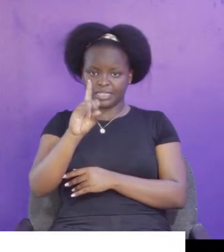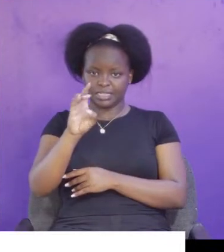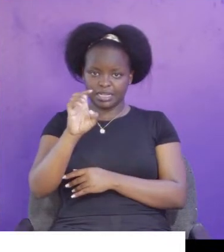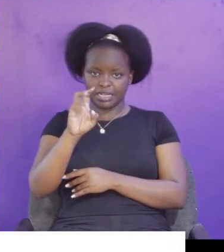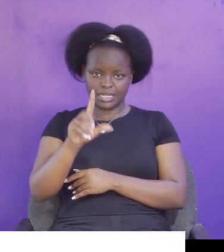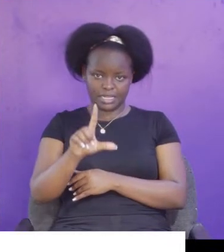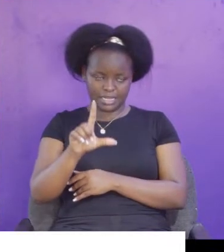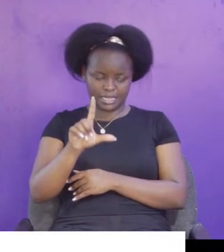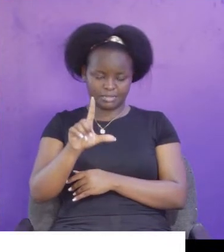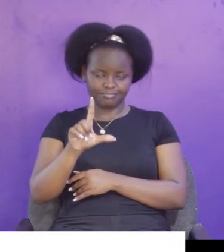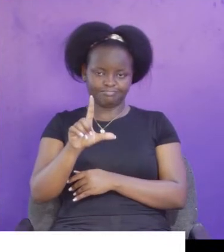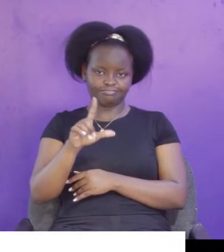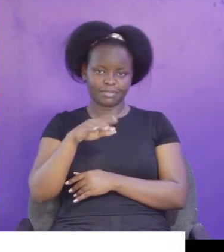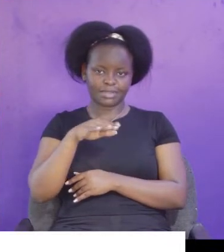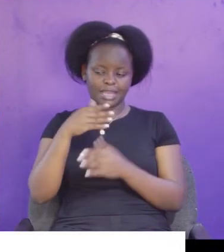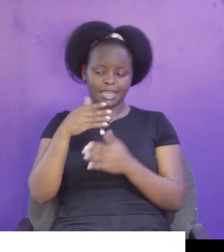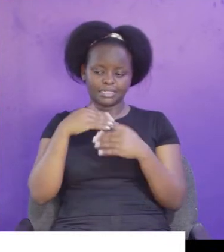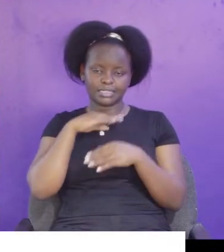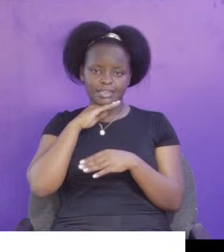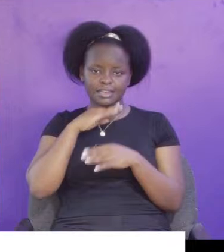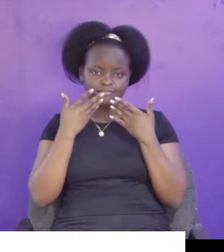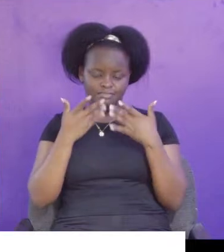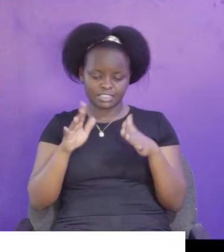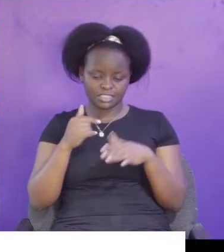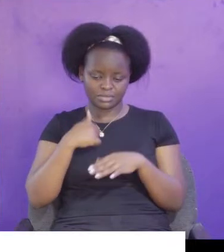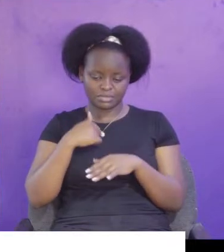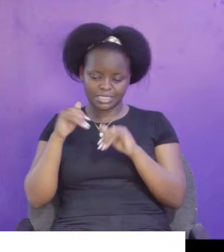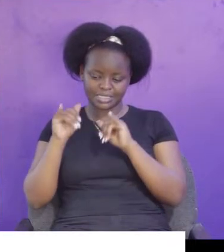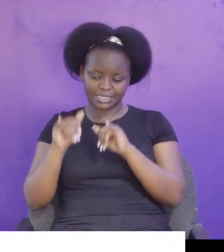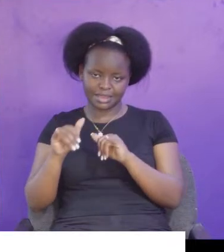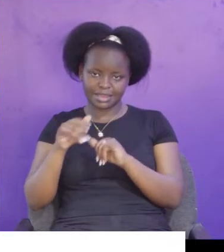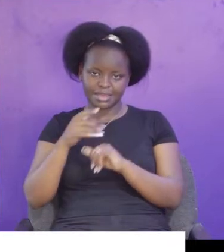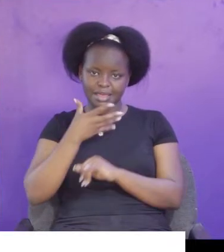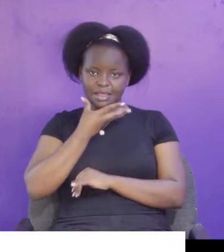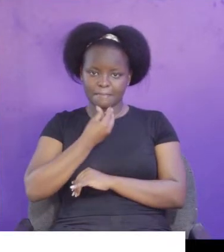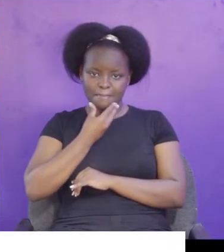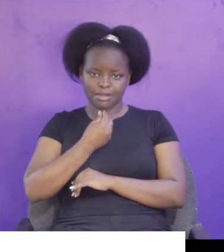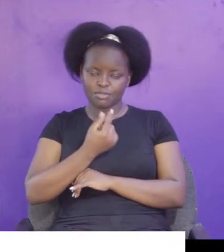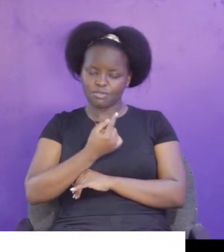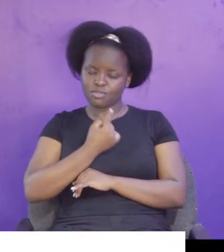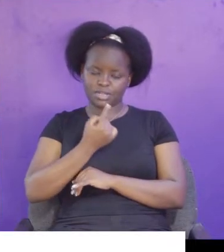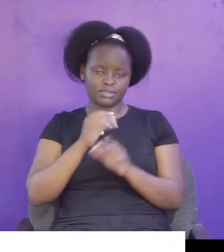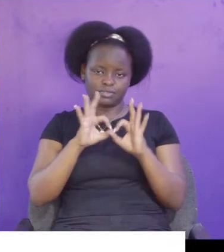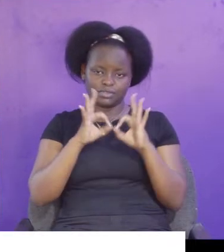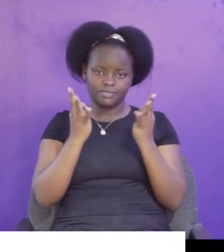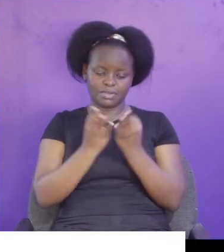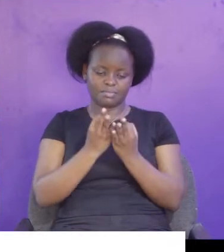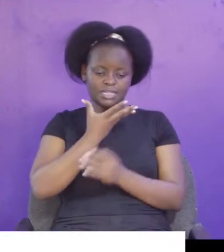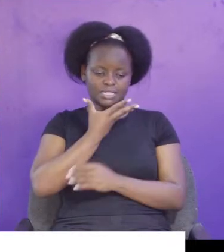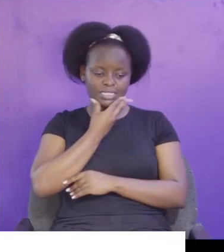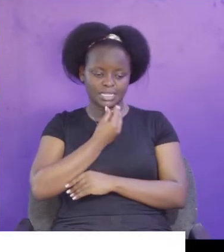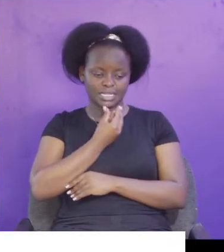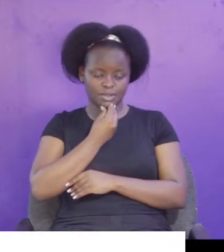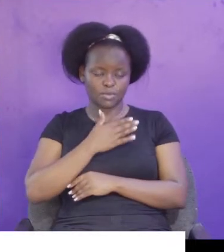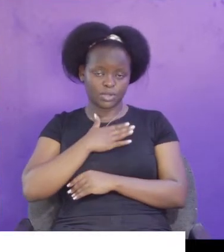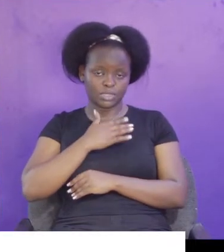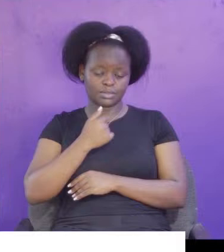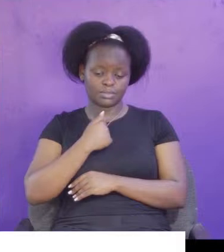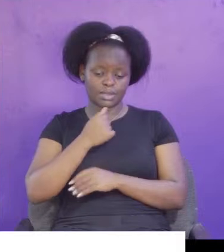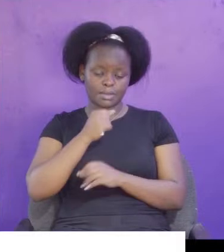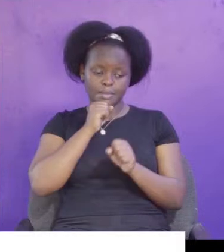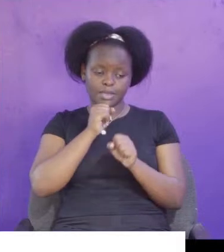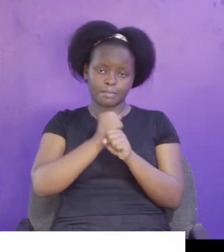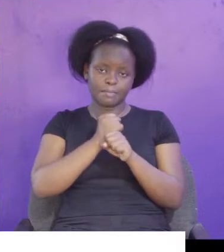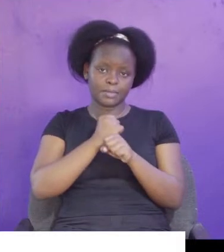I remain the gentleman of the family. Dad, I want you to assure you that I will take care of our